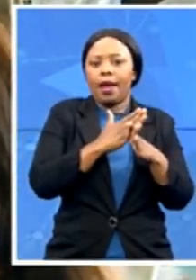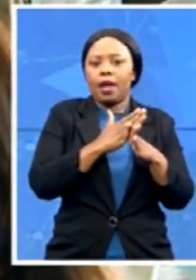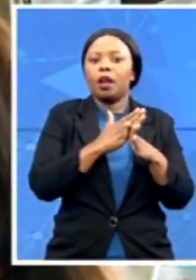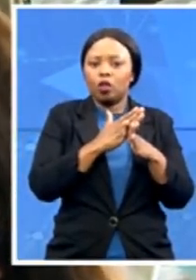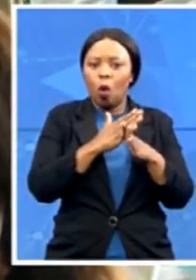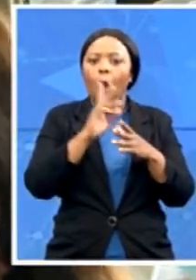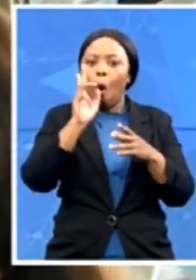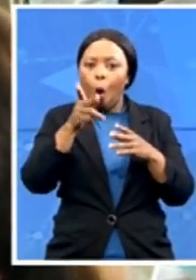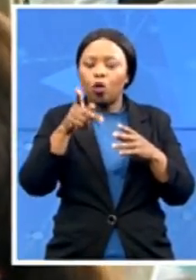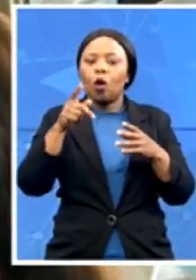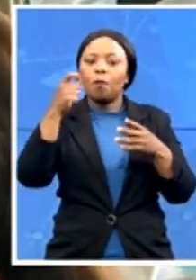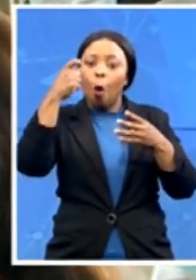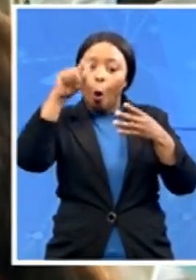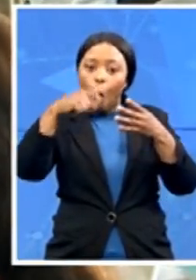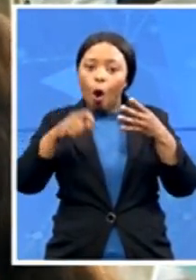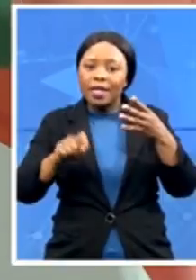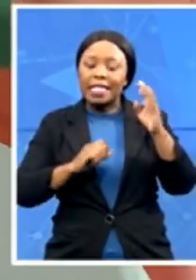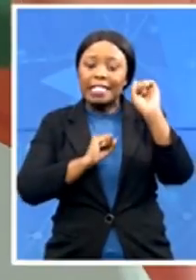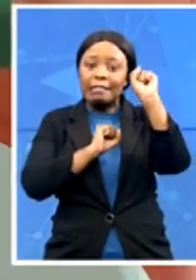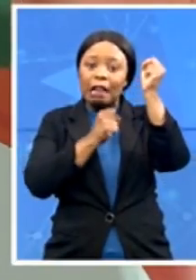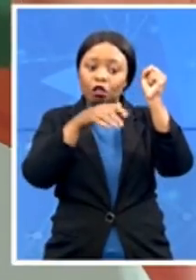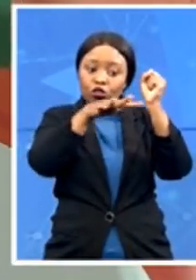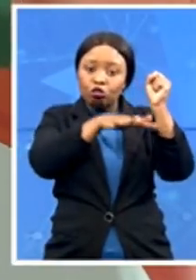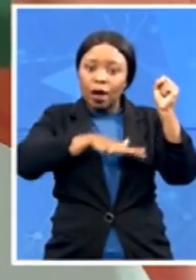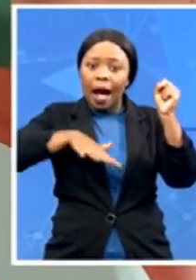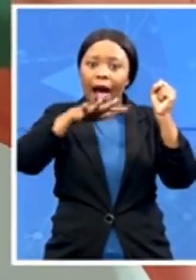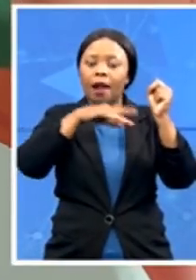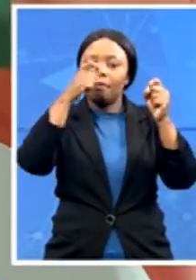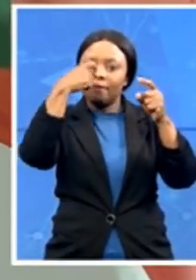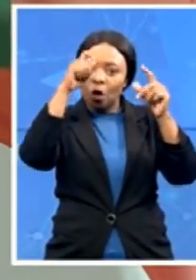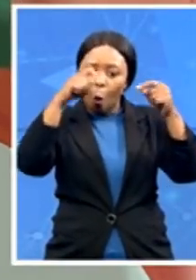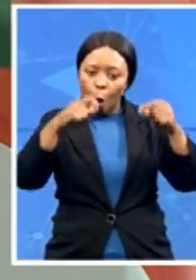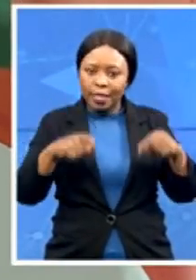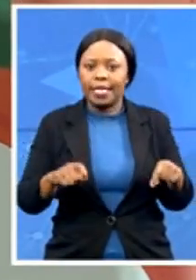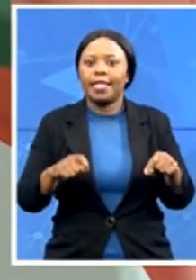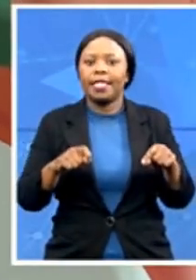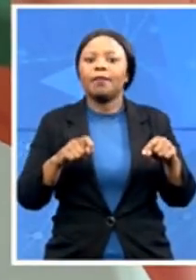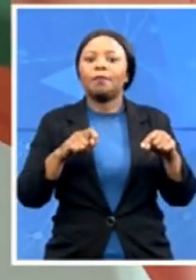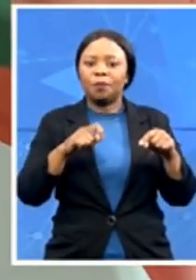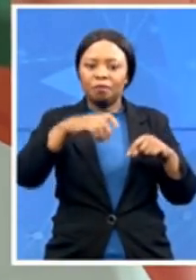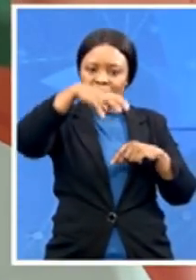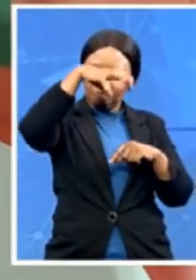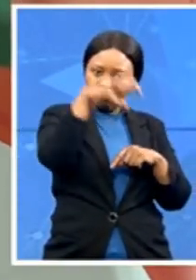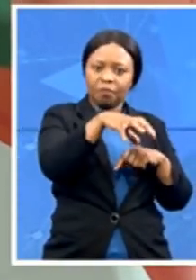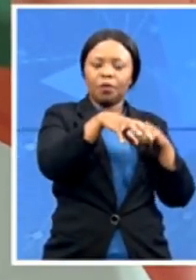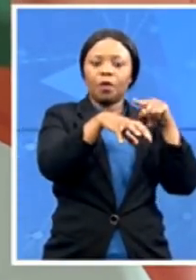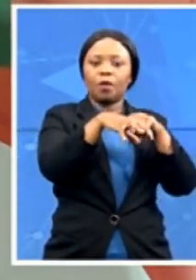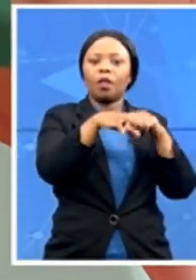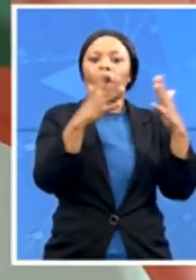industrial areas and infrastructure within the borders of the municipalities where we